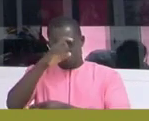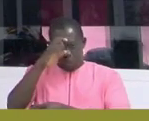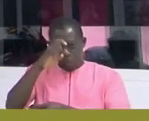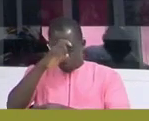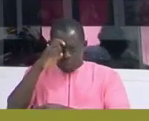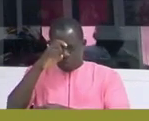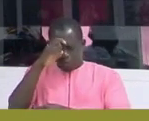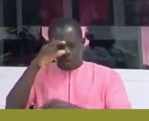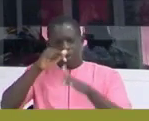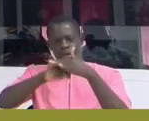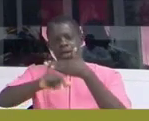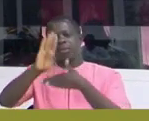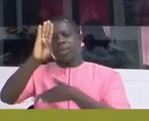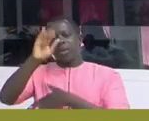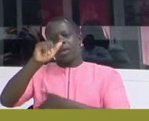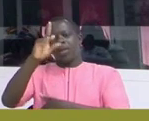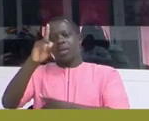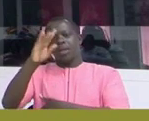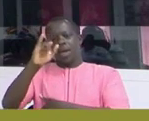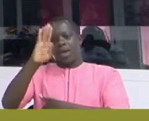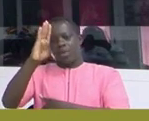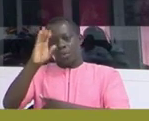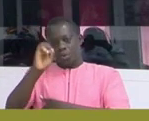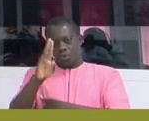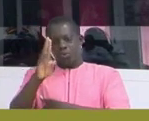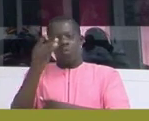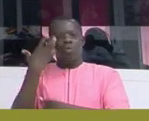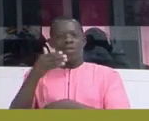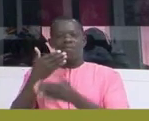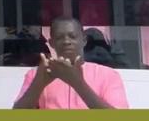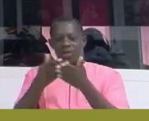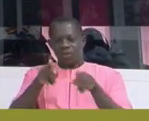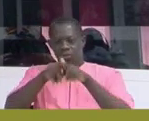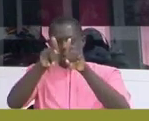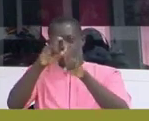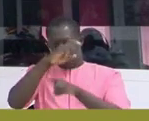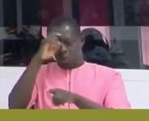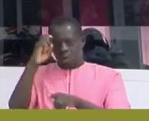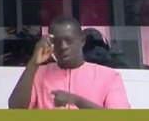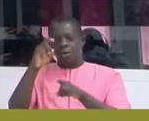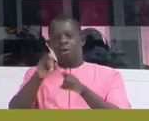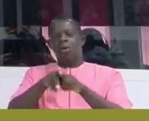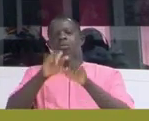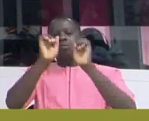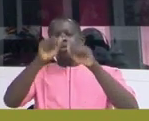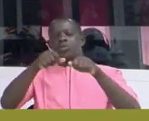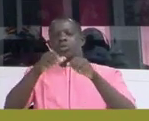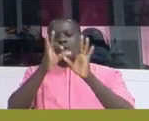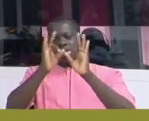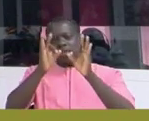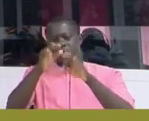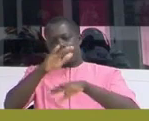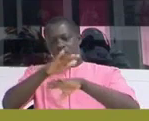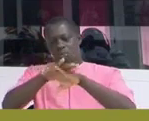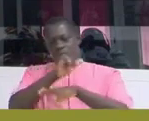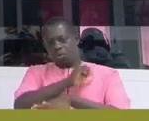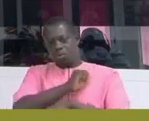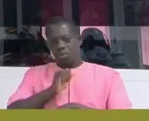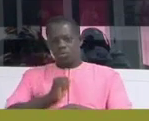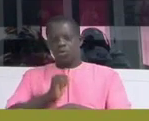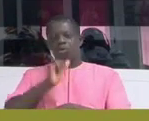I did that work in bad when we were ready with that work. Uh could could you explain to